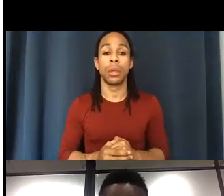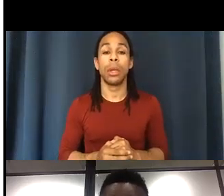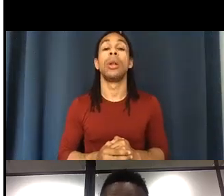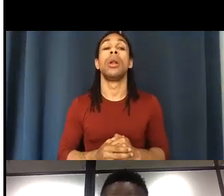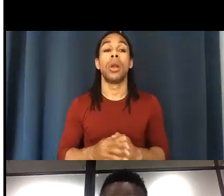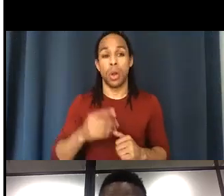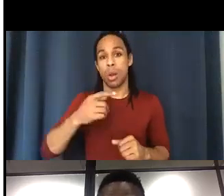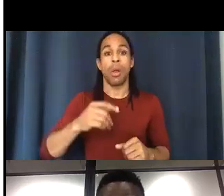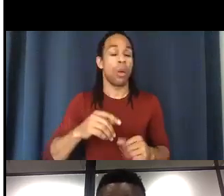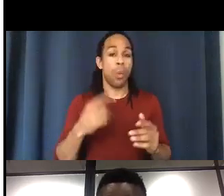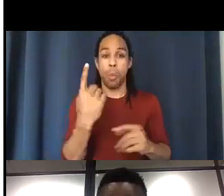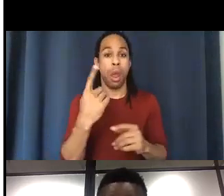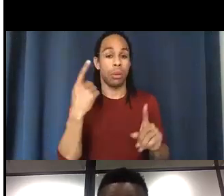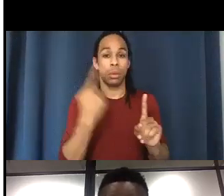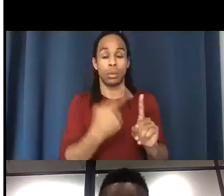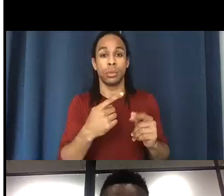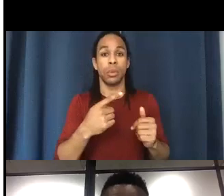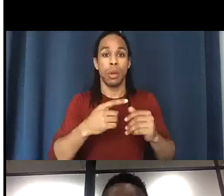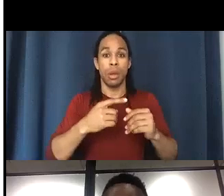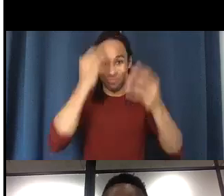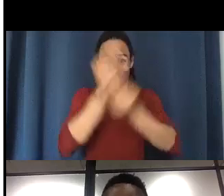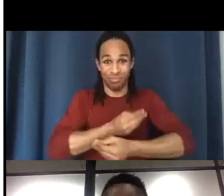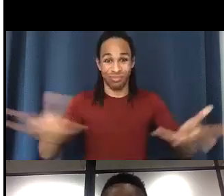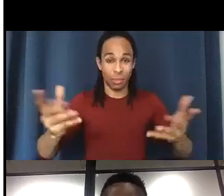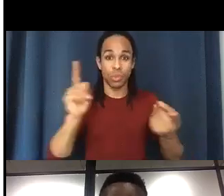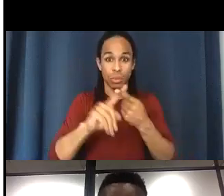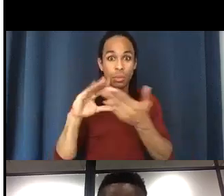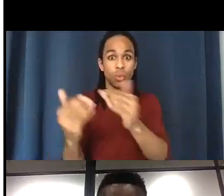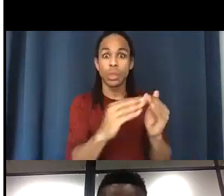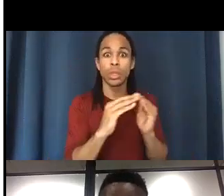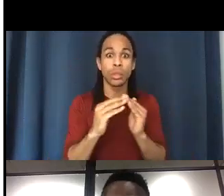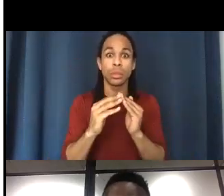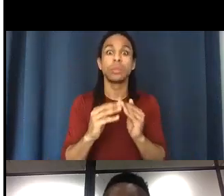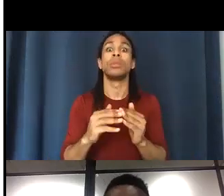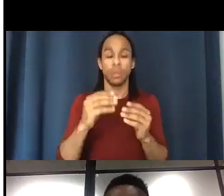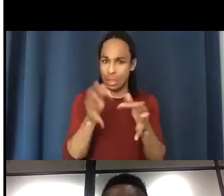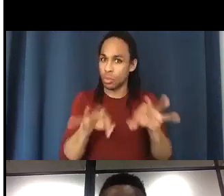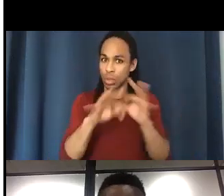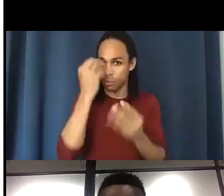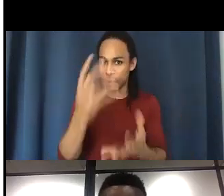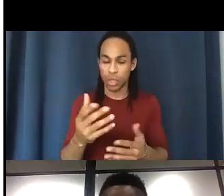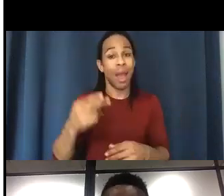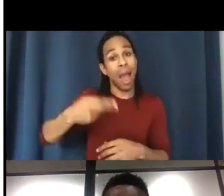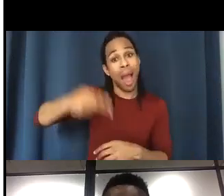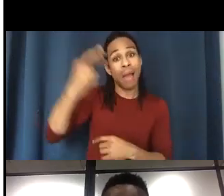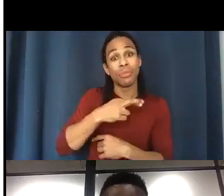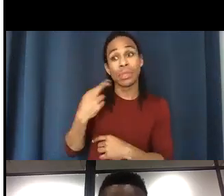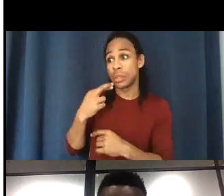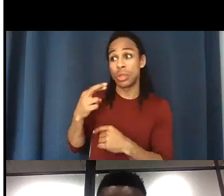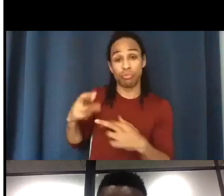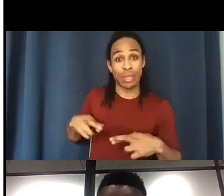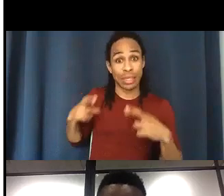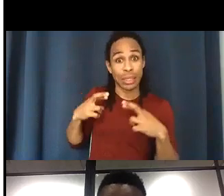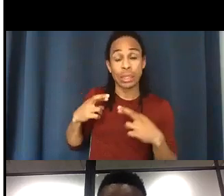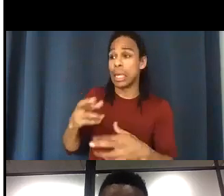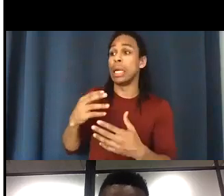communities, supporting the most vulnerable and high-risk residents, and share ideas and